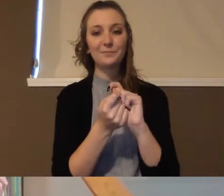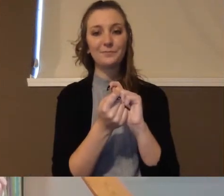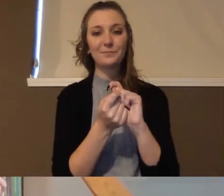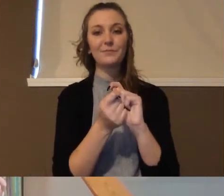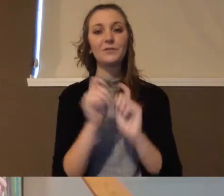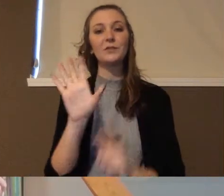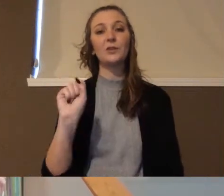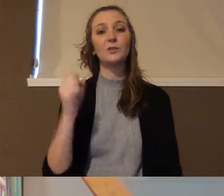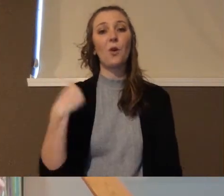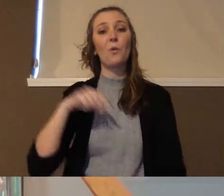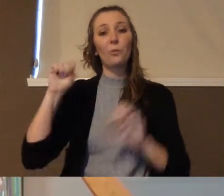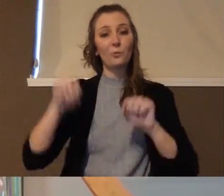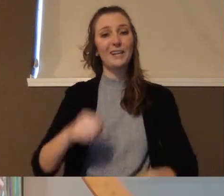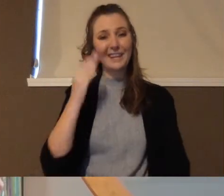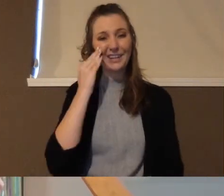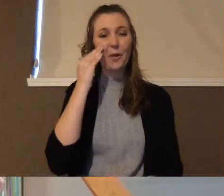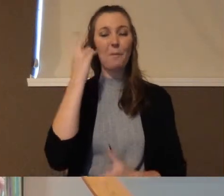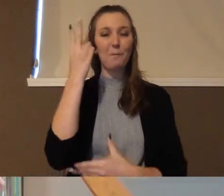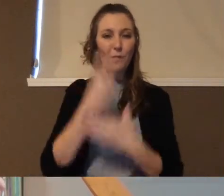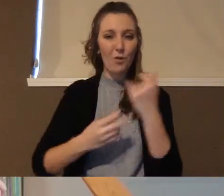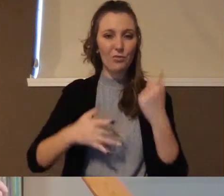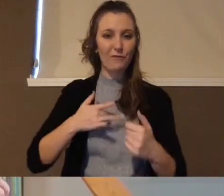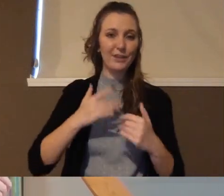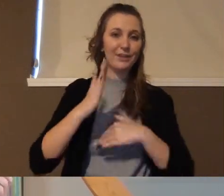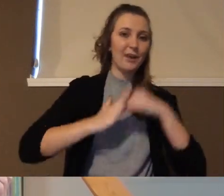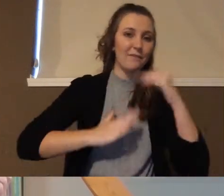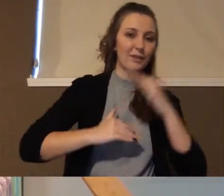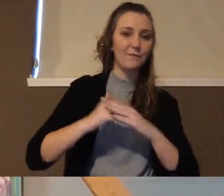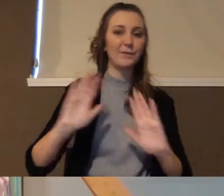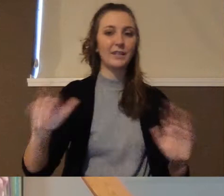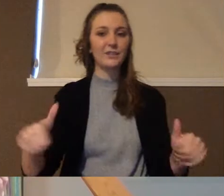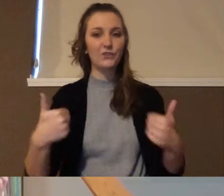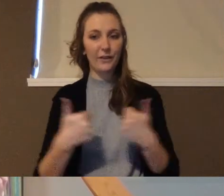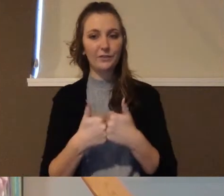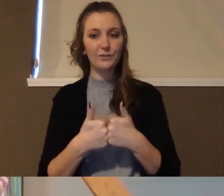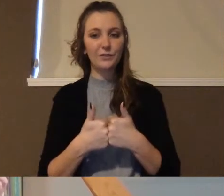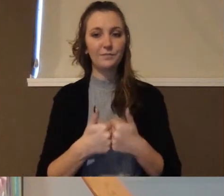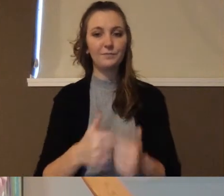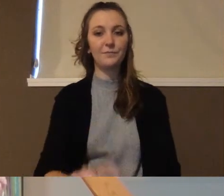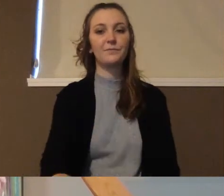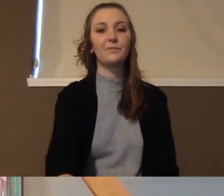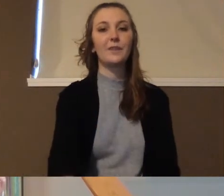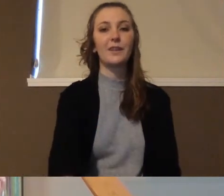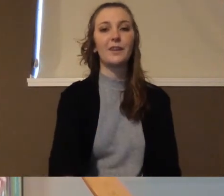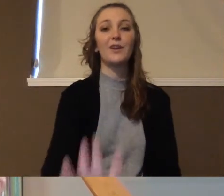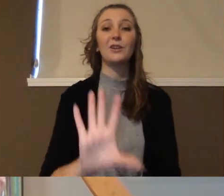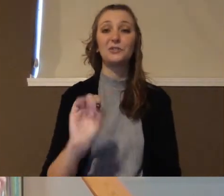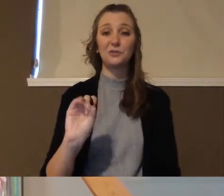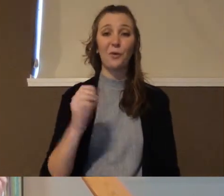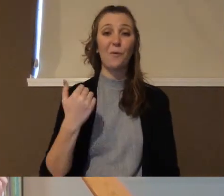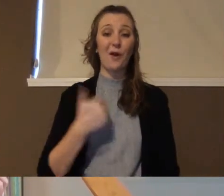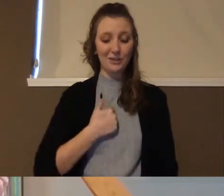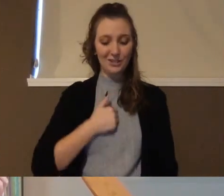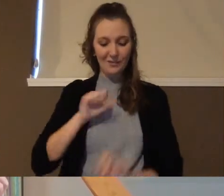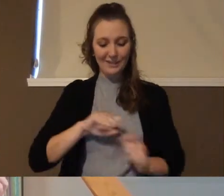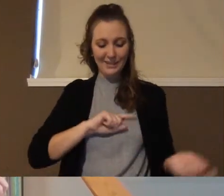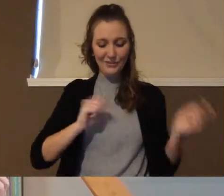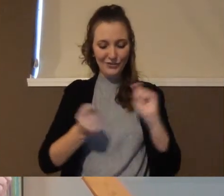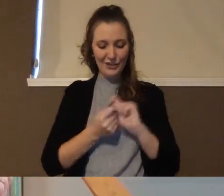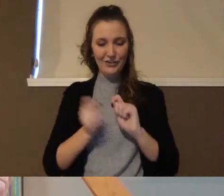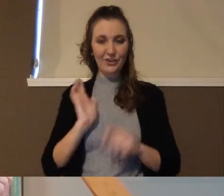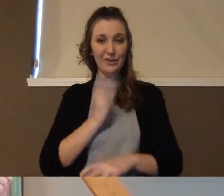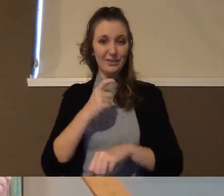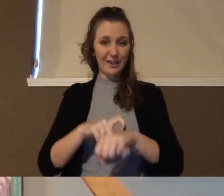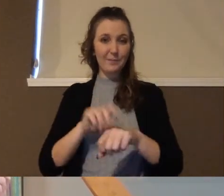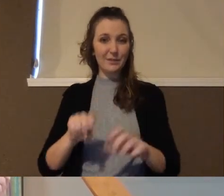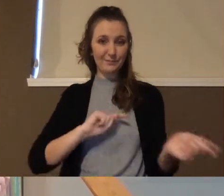that we may know both their comfort and their challenge, and so transform ourselves and our time.